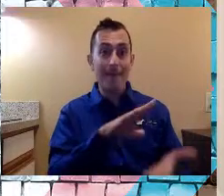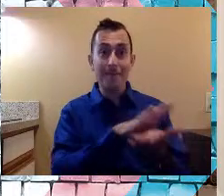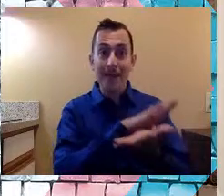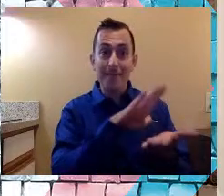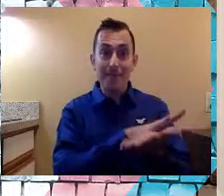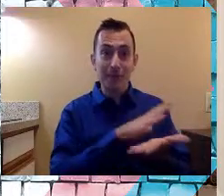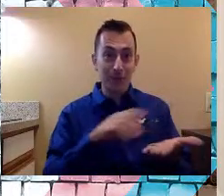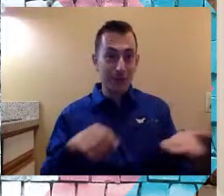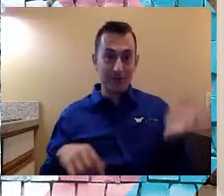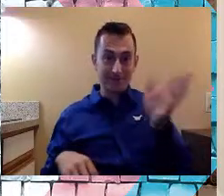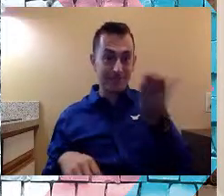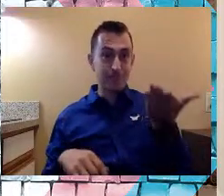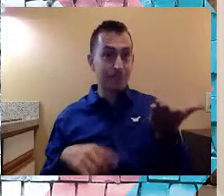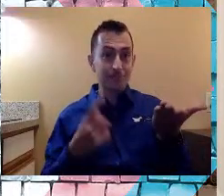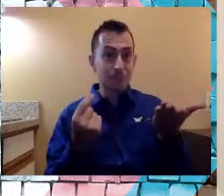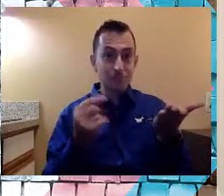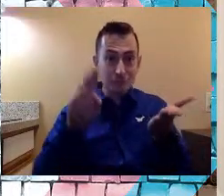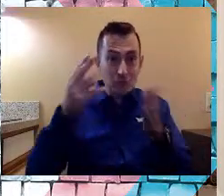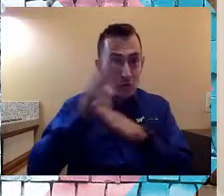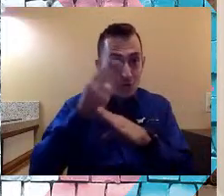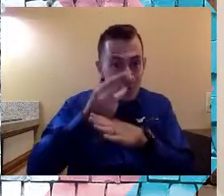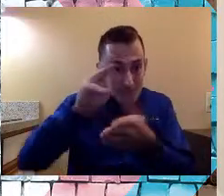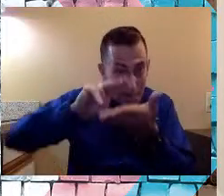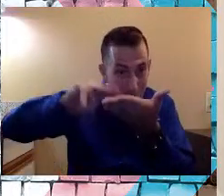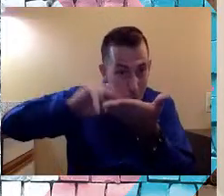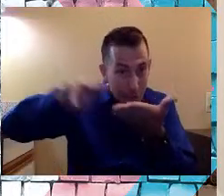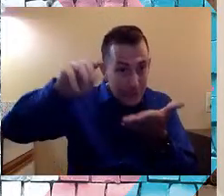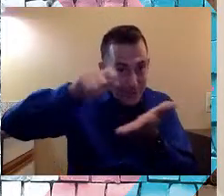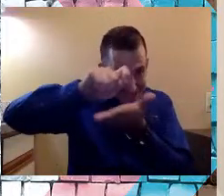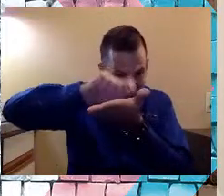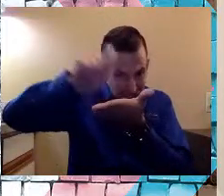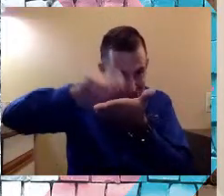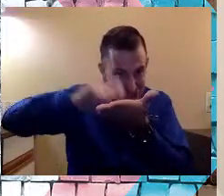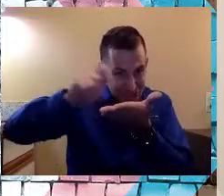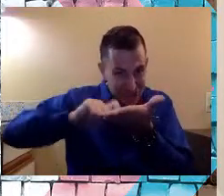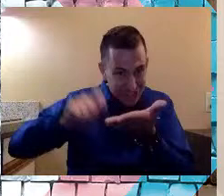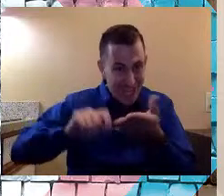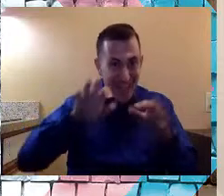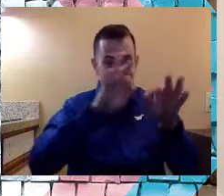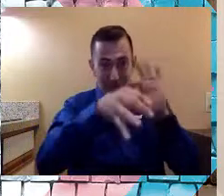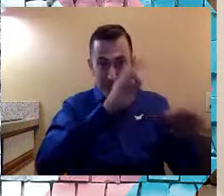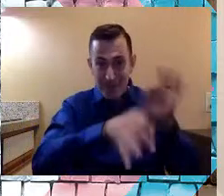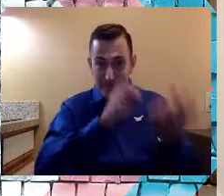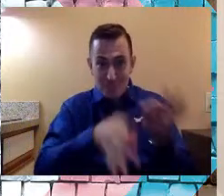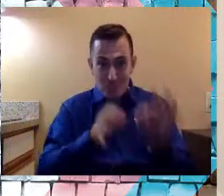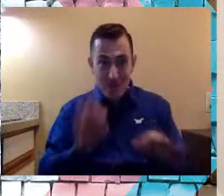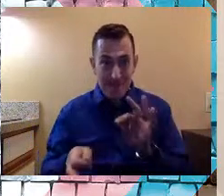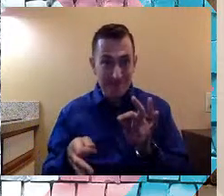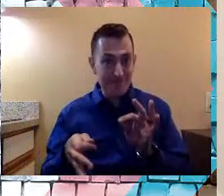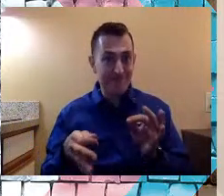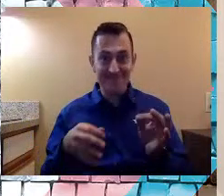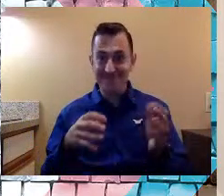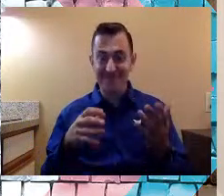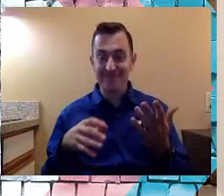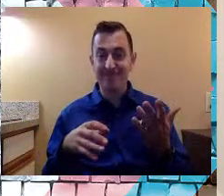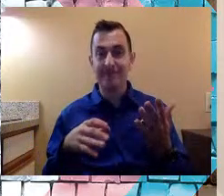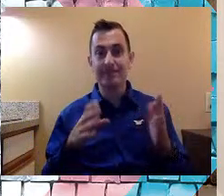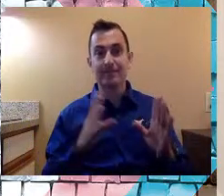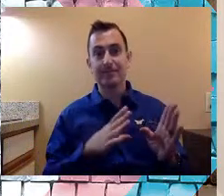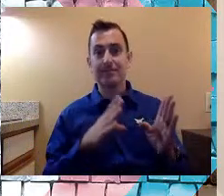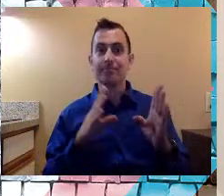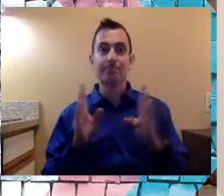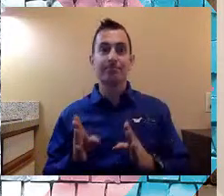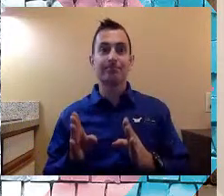the colors with a crayon or a marker and then rip them up. So you need paper scraps. And you